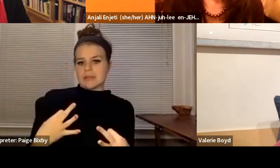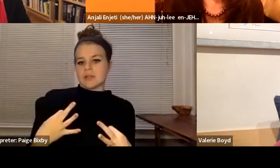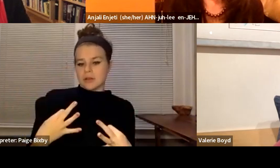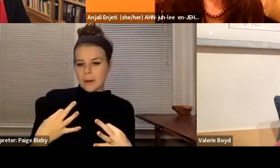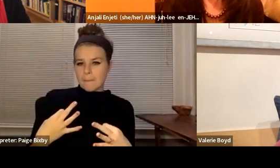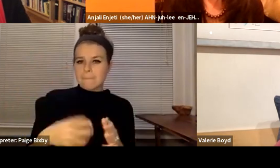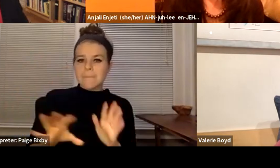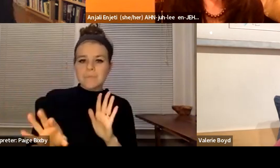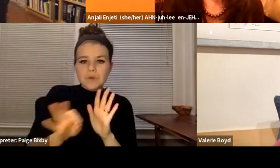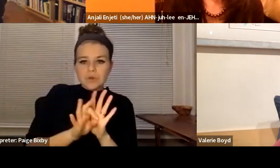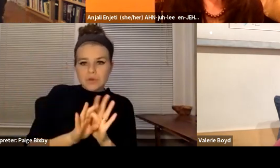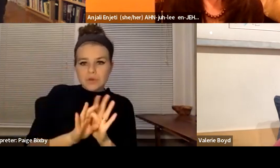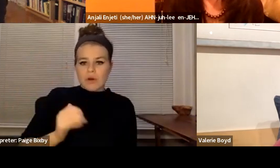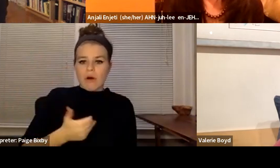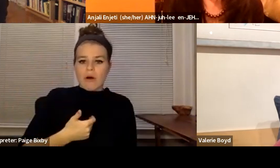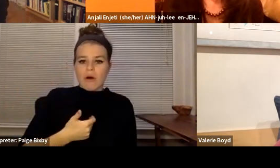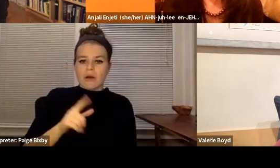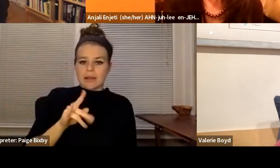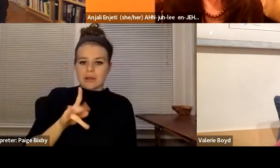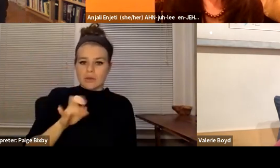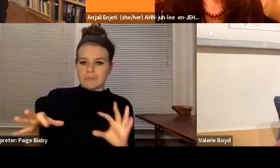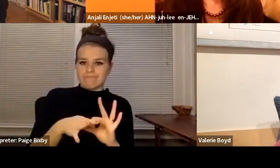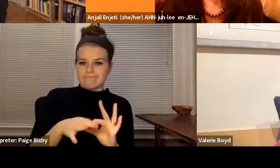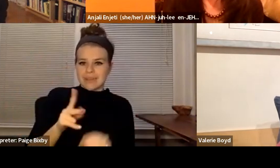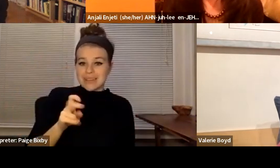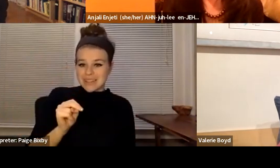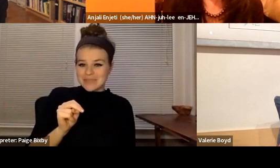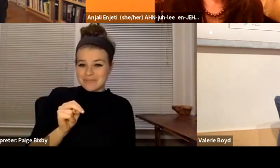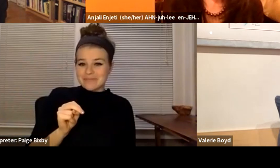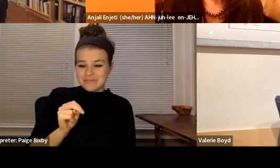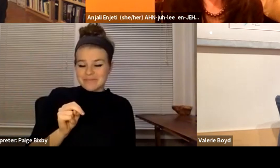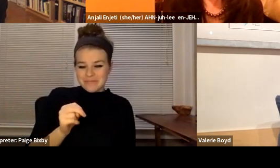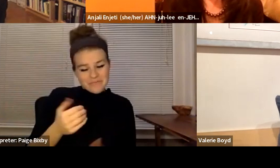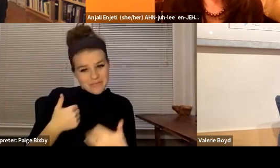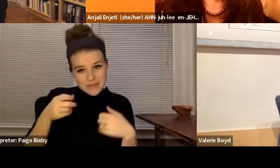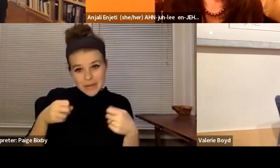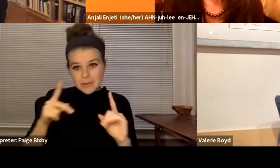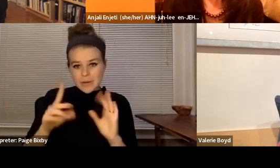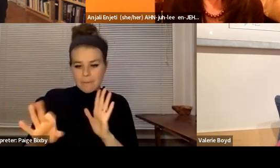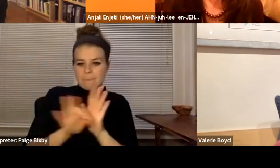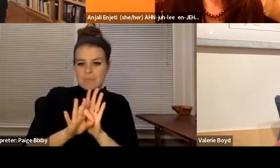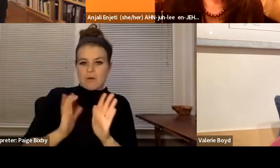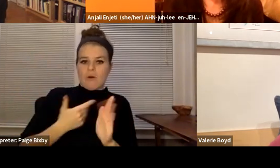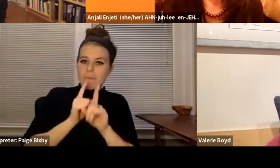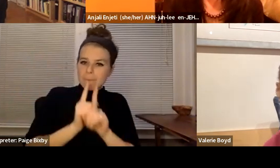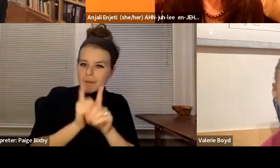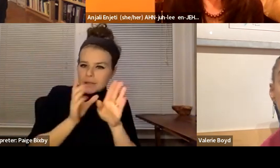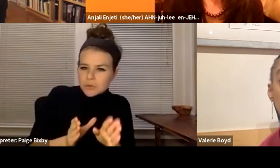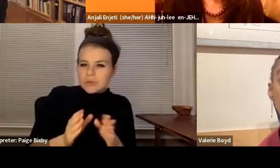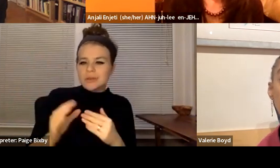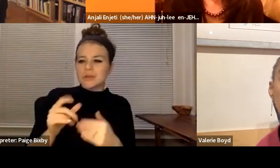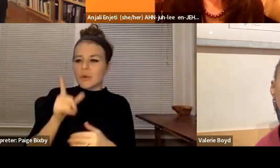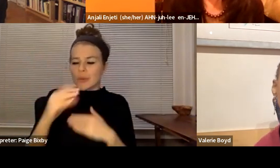our literary kin. We get to choose our mentors and our